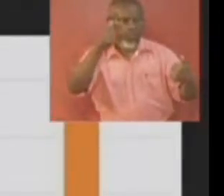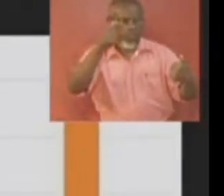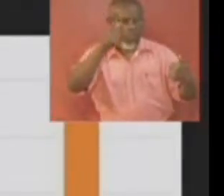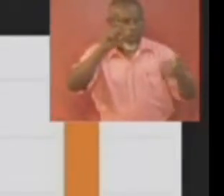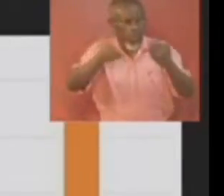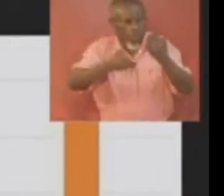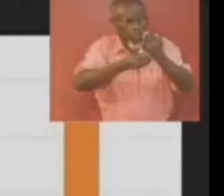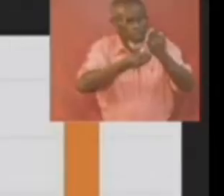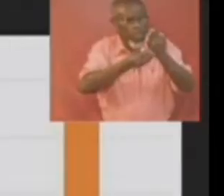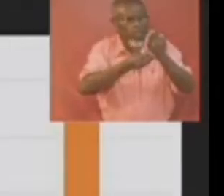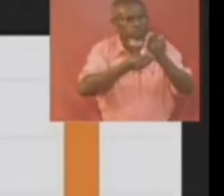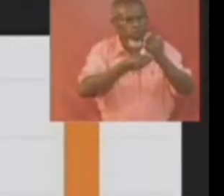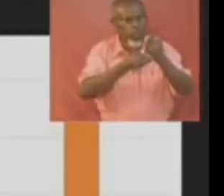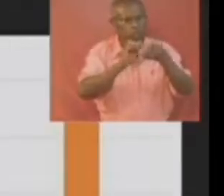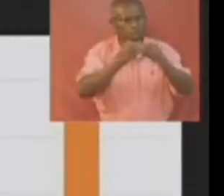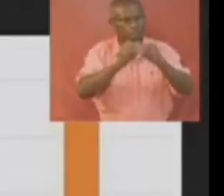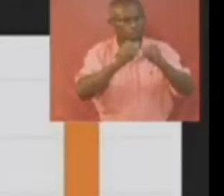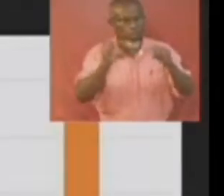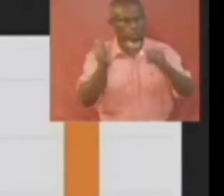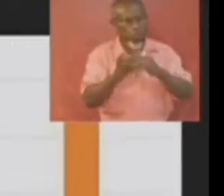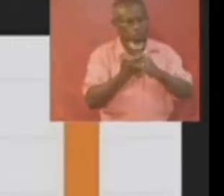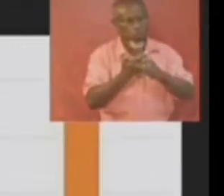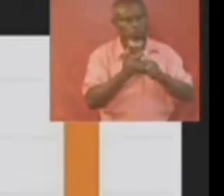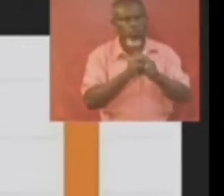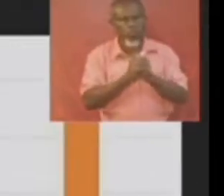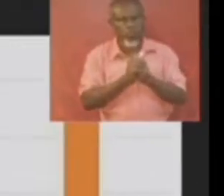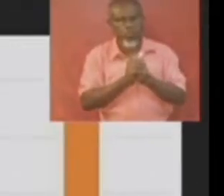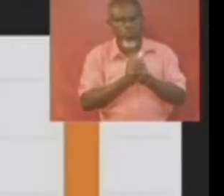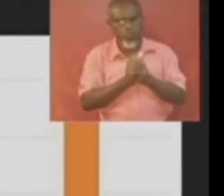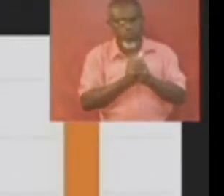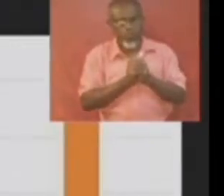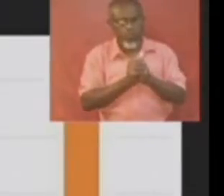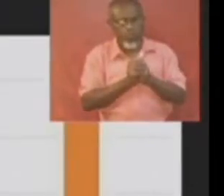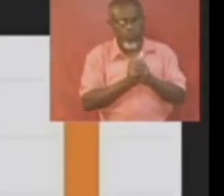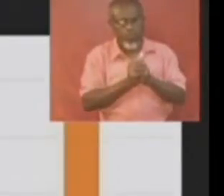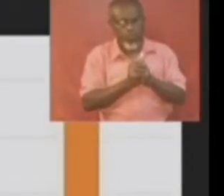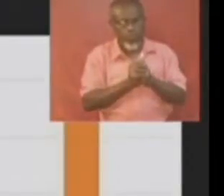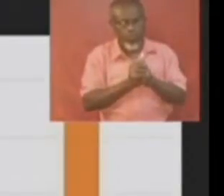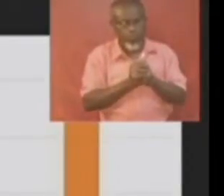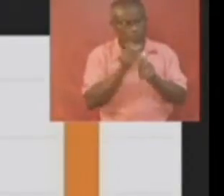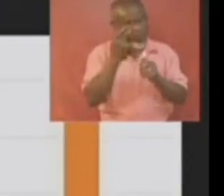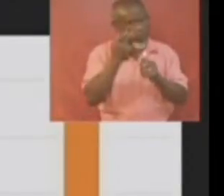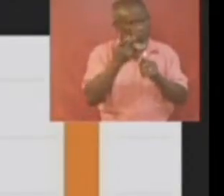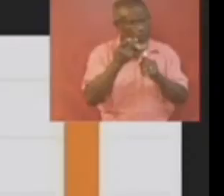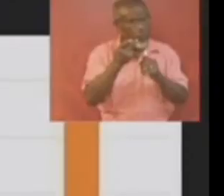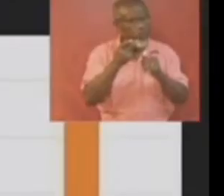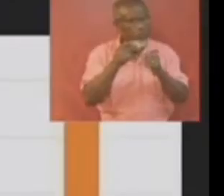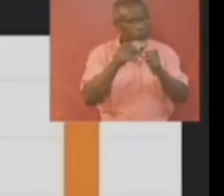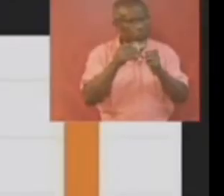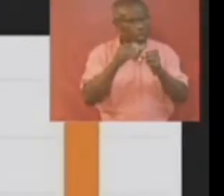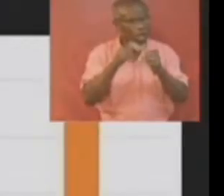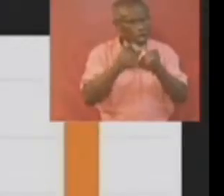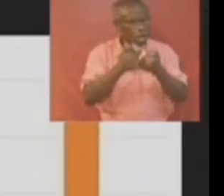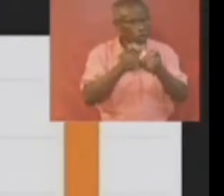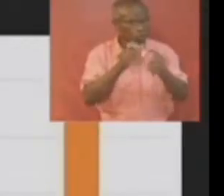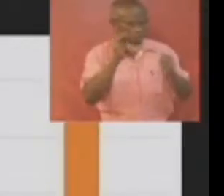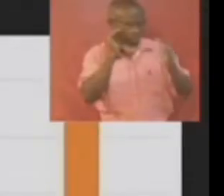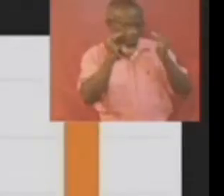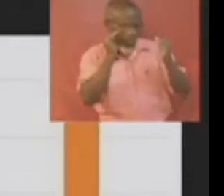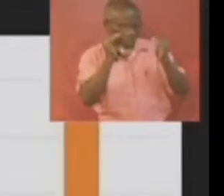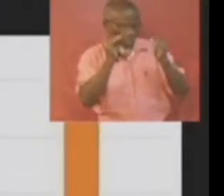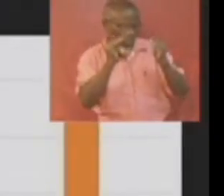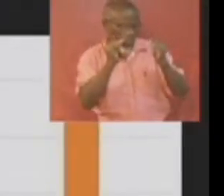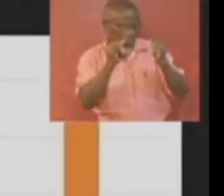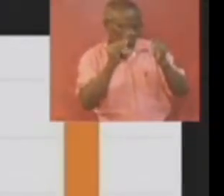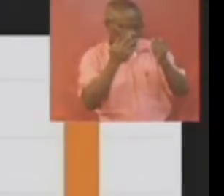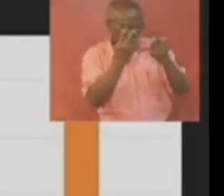and what our rolling average would look like in the absence of those cases, which is relevant because those cases being